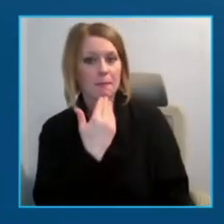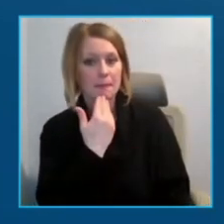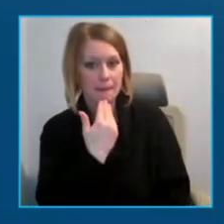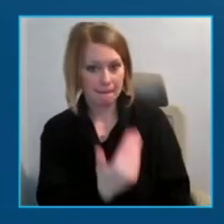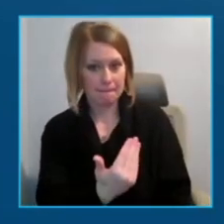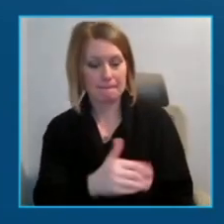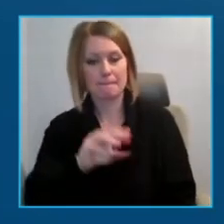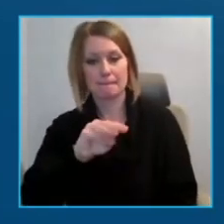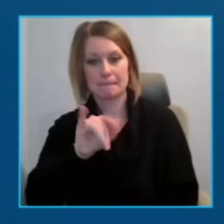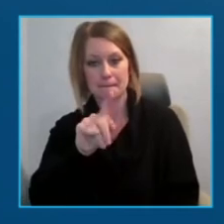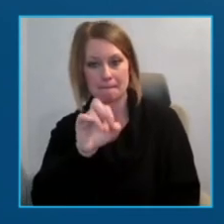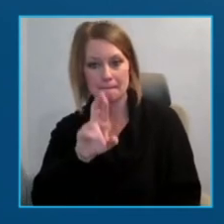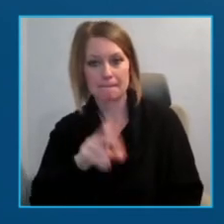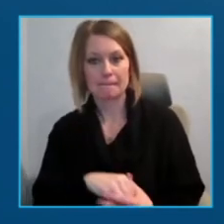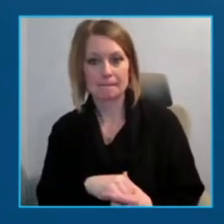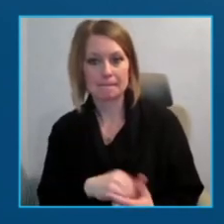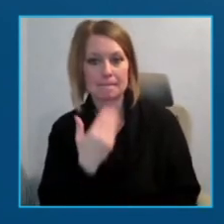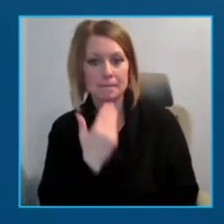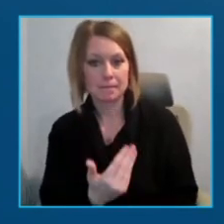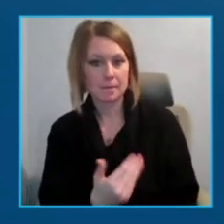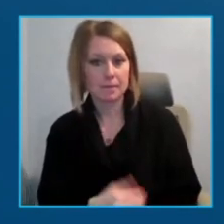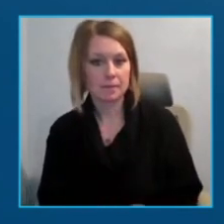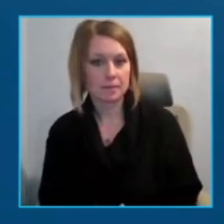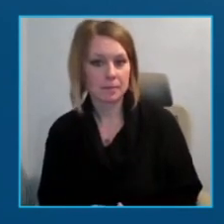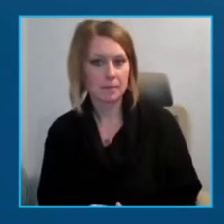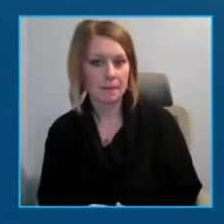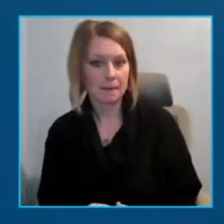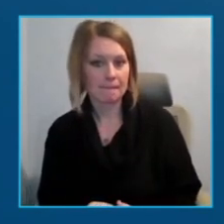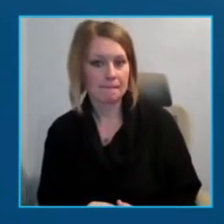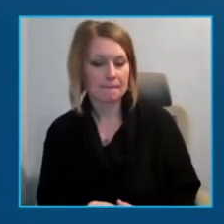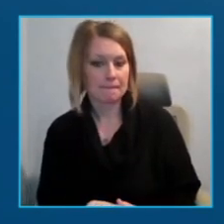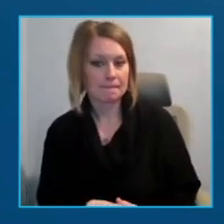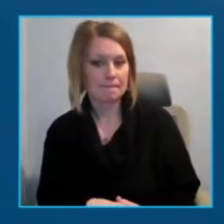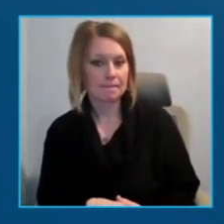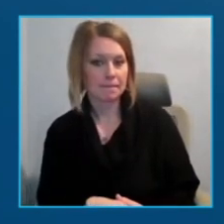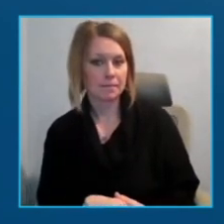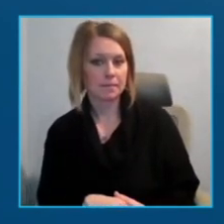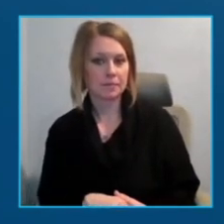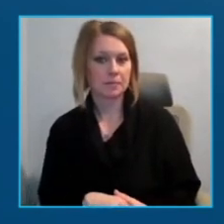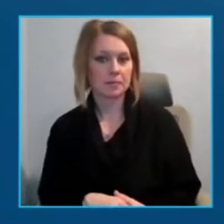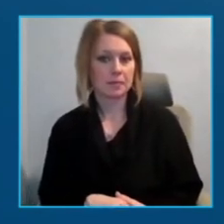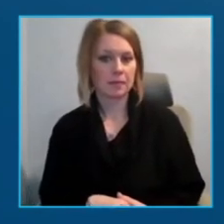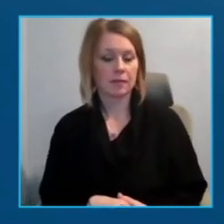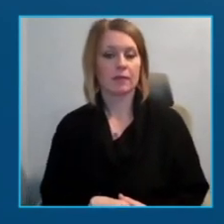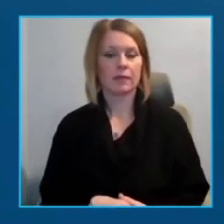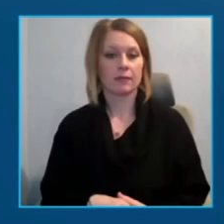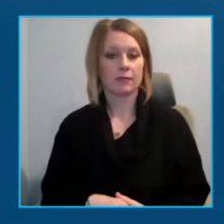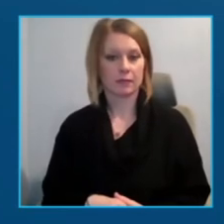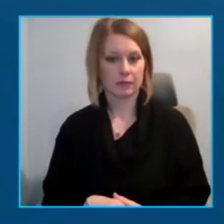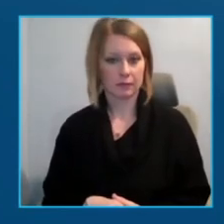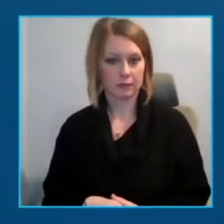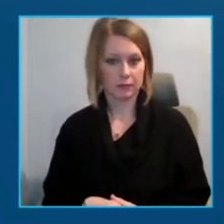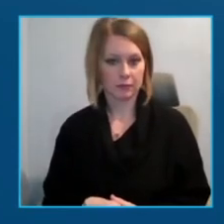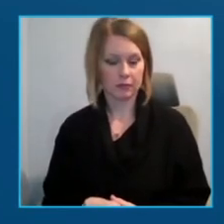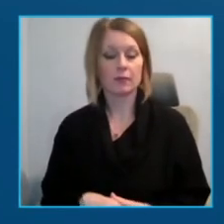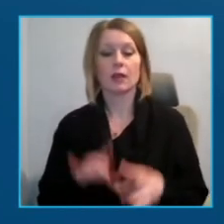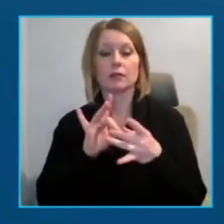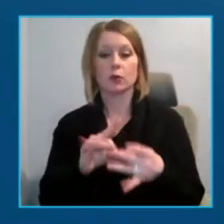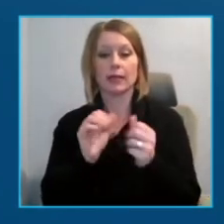Madam Daugherty? Yes, ma'am. I do want to just address the spirit of the affirmative